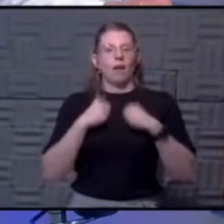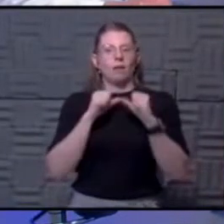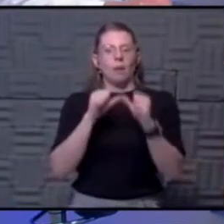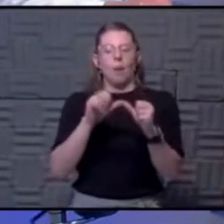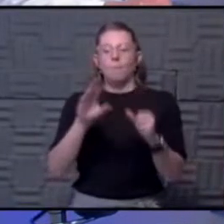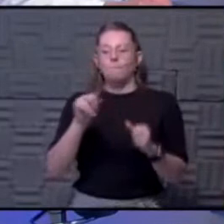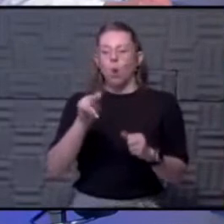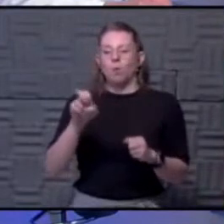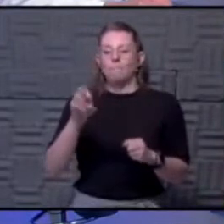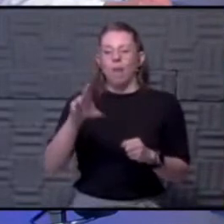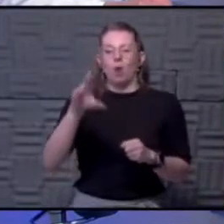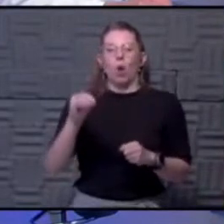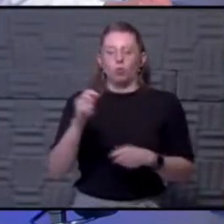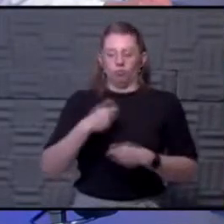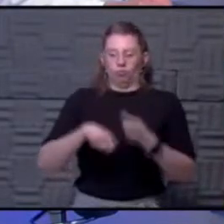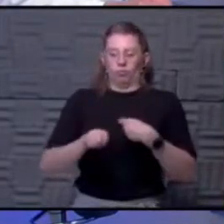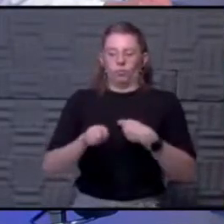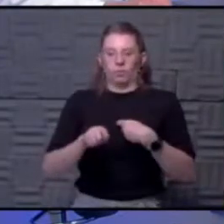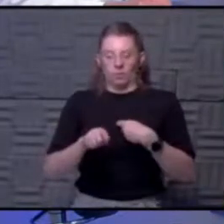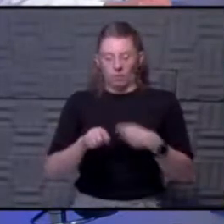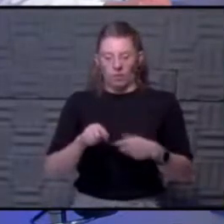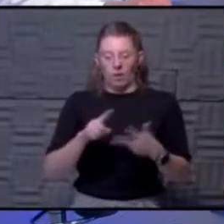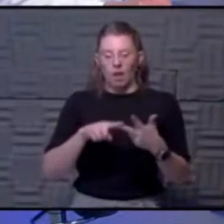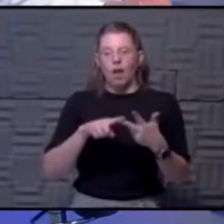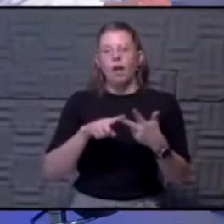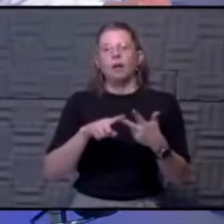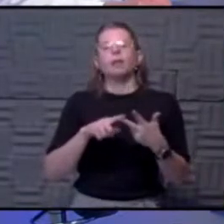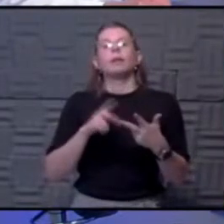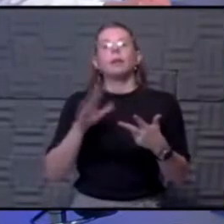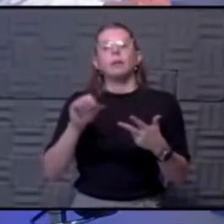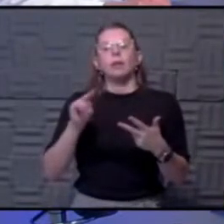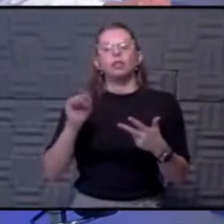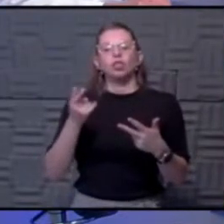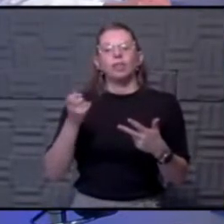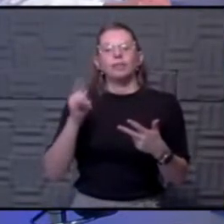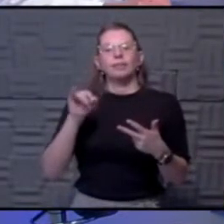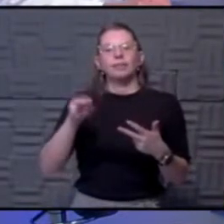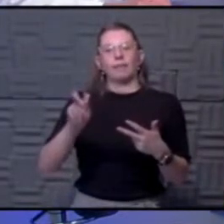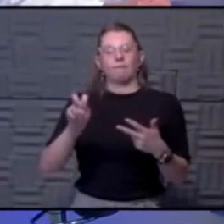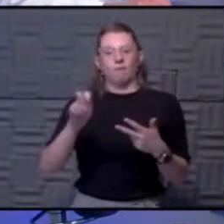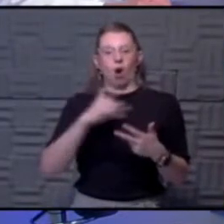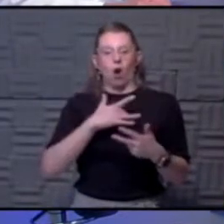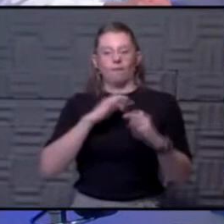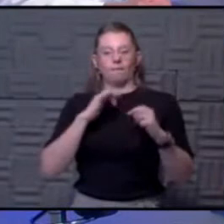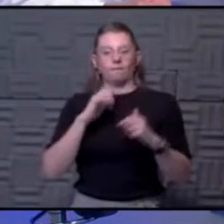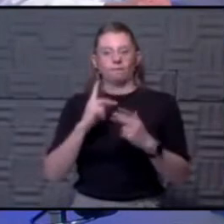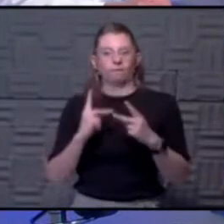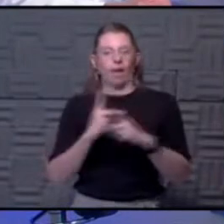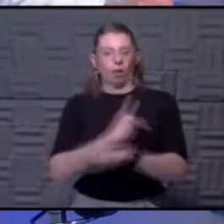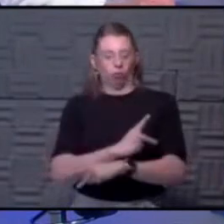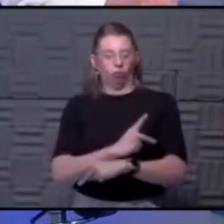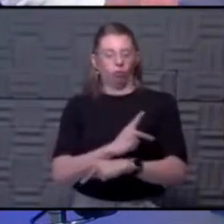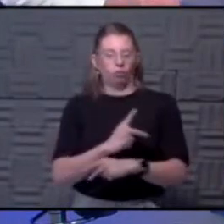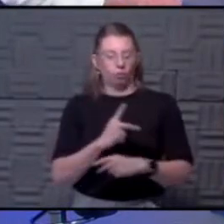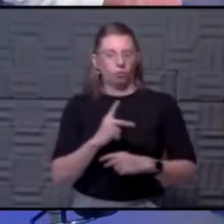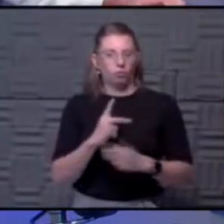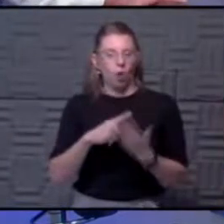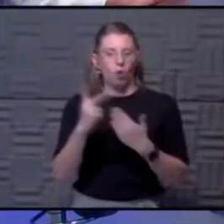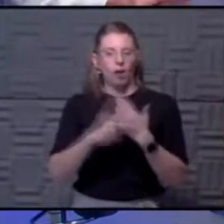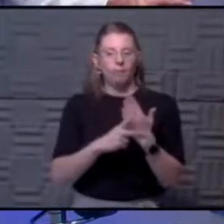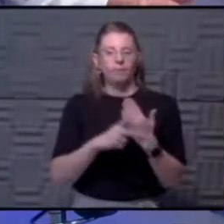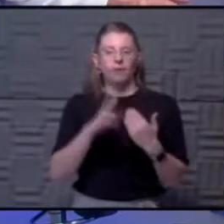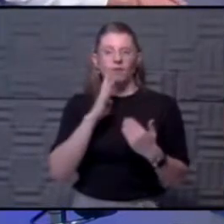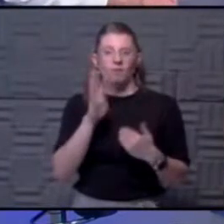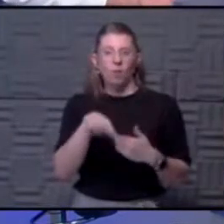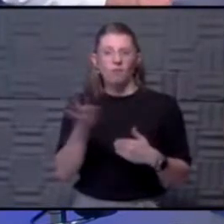recipient. He's on the congestive heart failure program. He's 44, high risk. He's had trouble getting the vaccine